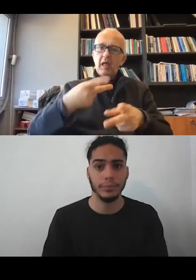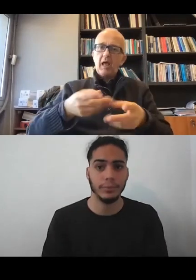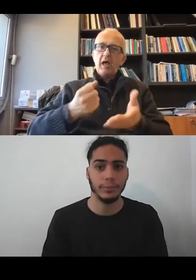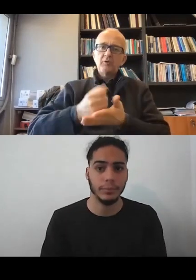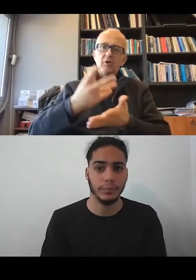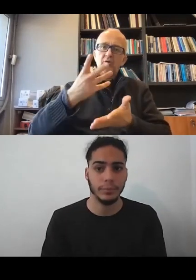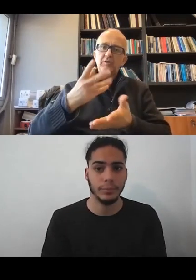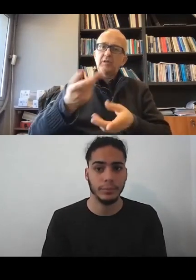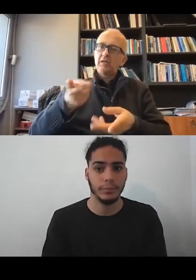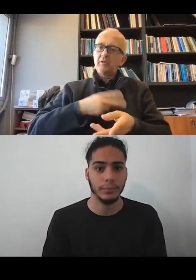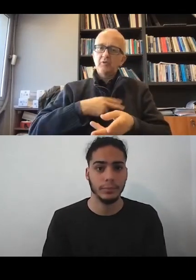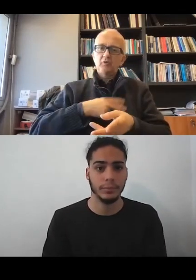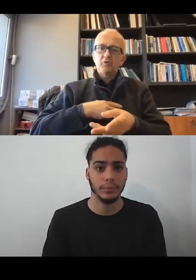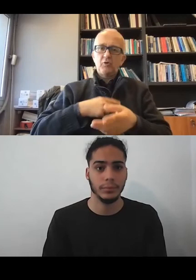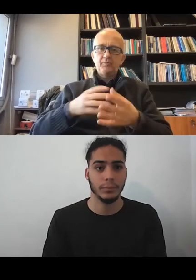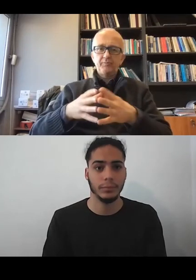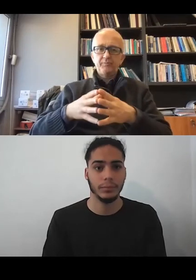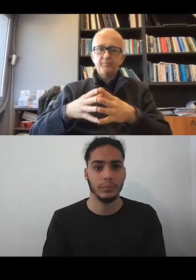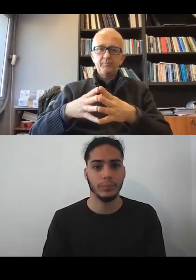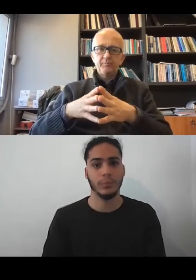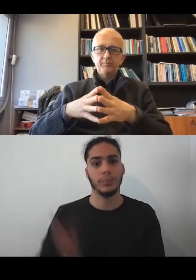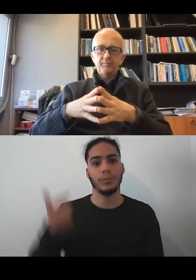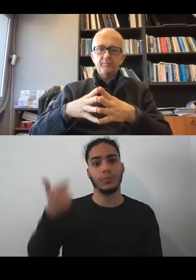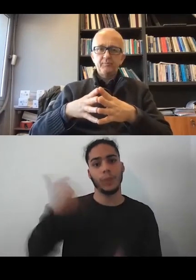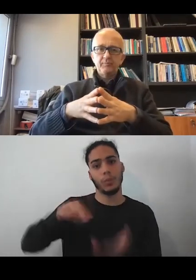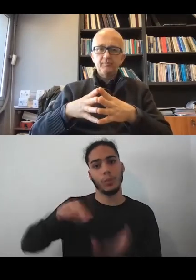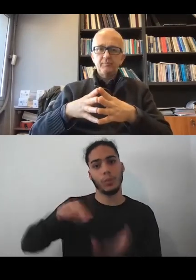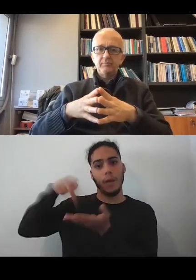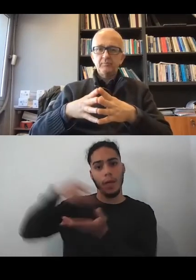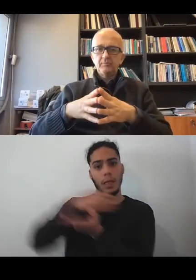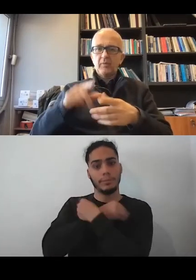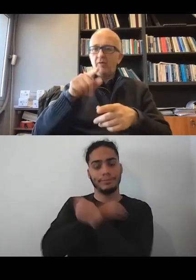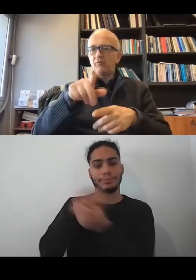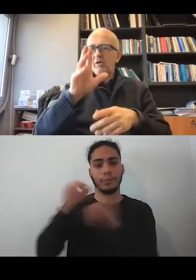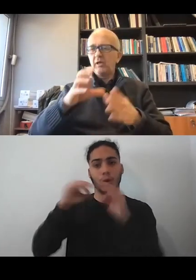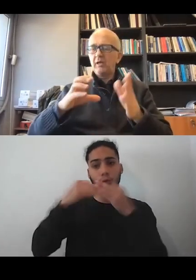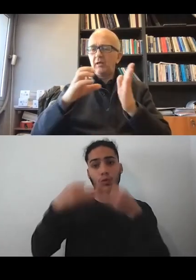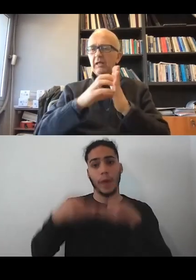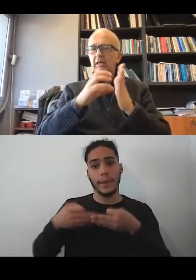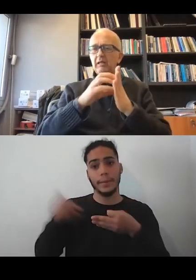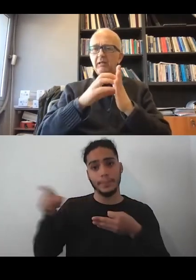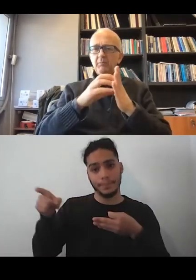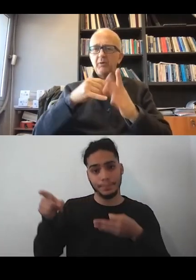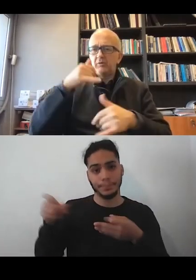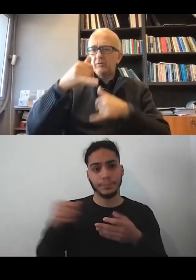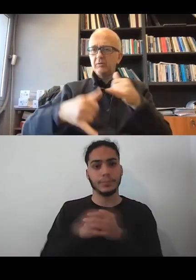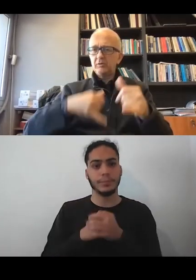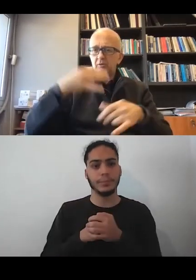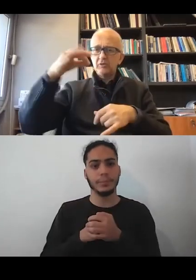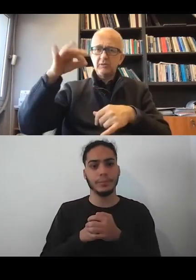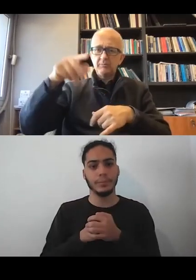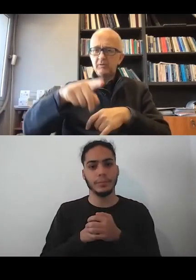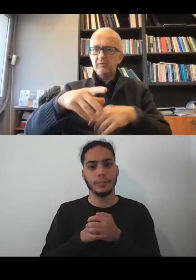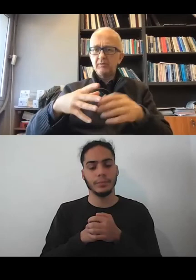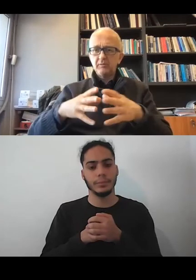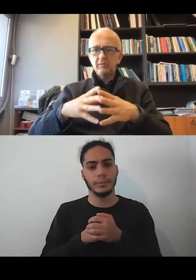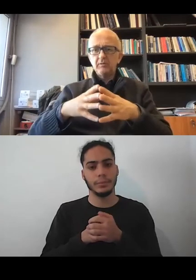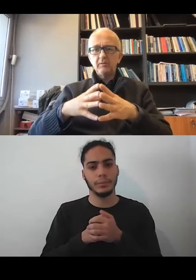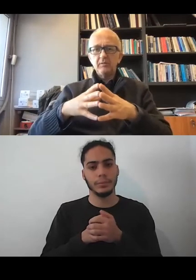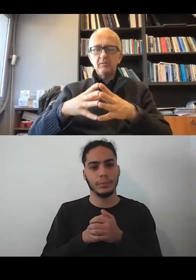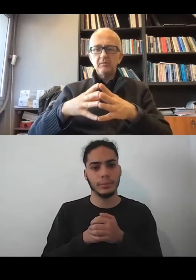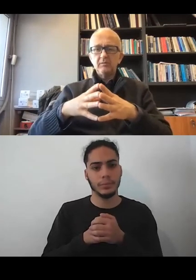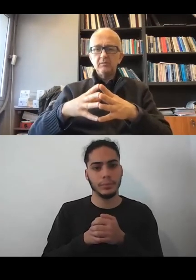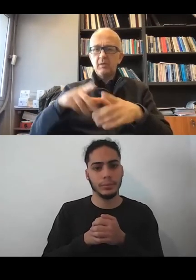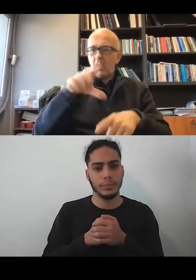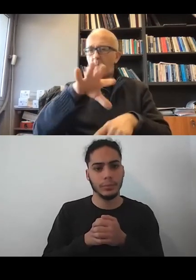Here we have our avatar on a website, on a municipality website. So to translate